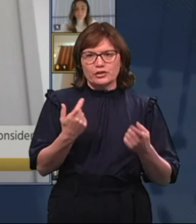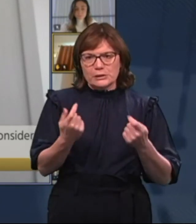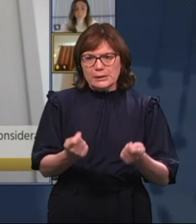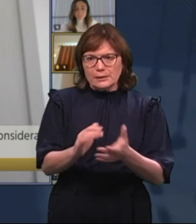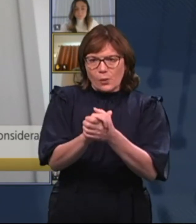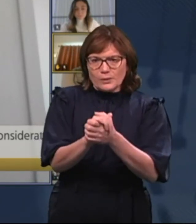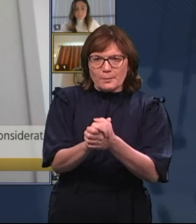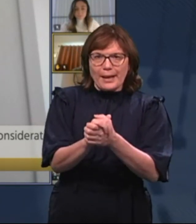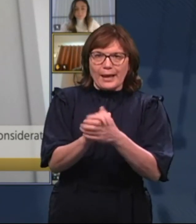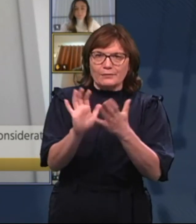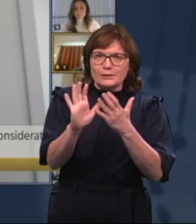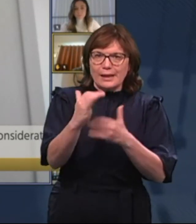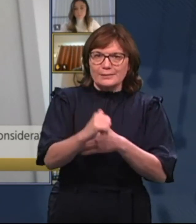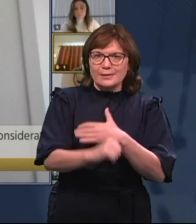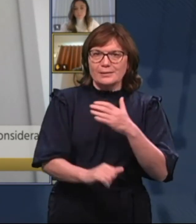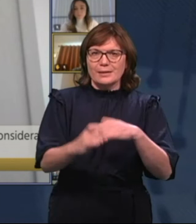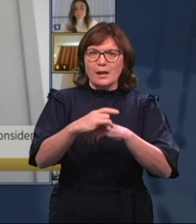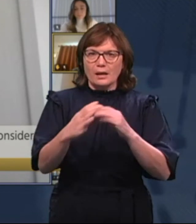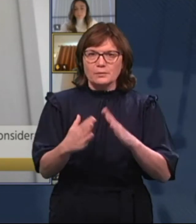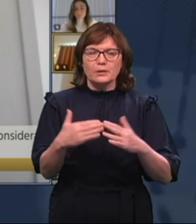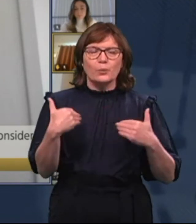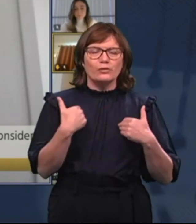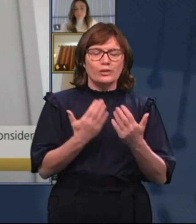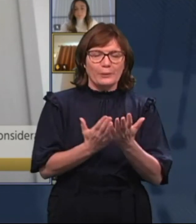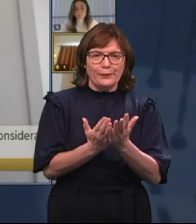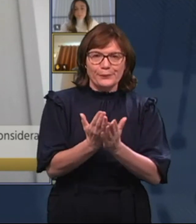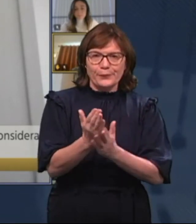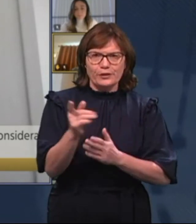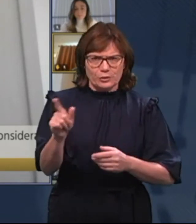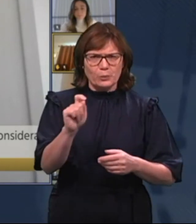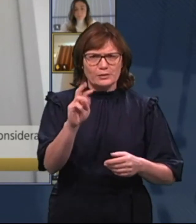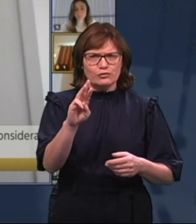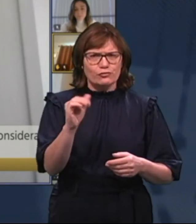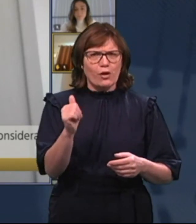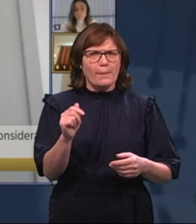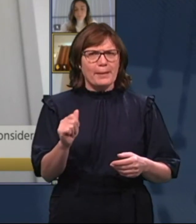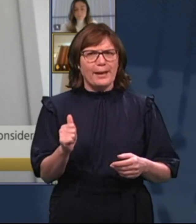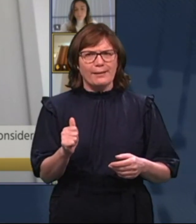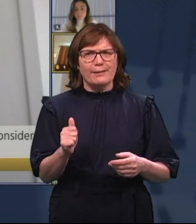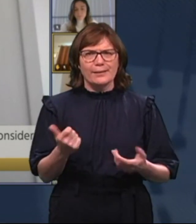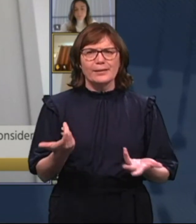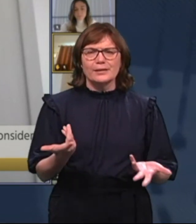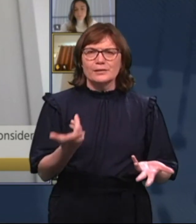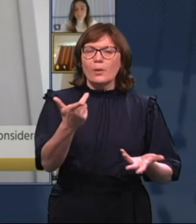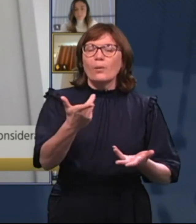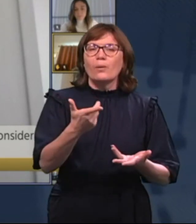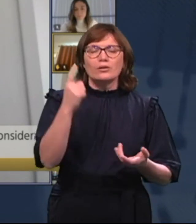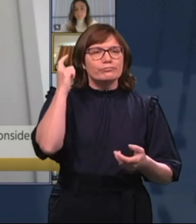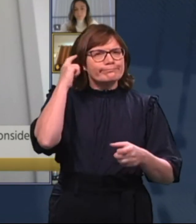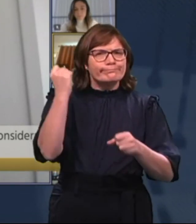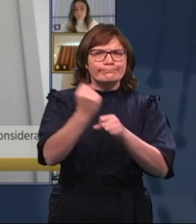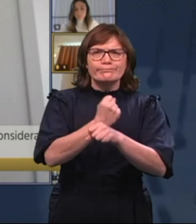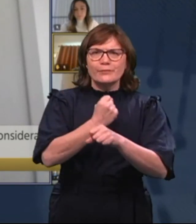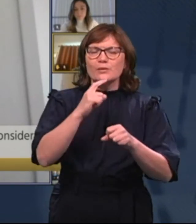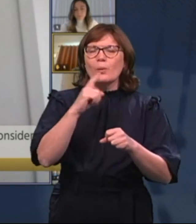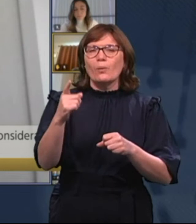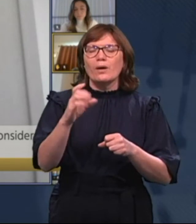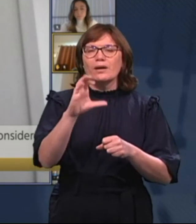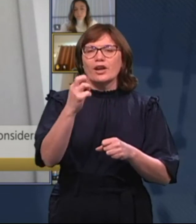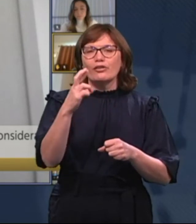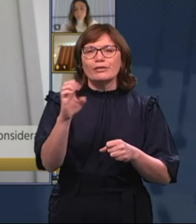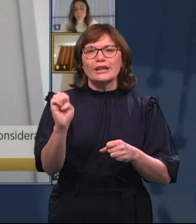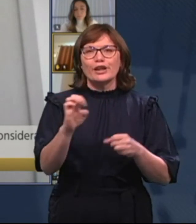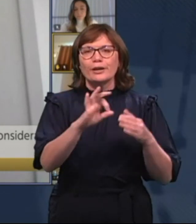days in hospital and the worry of having to get over that. And then upon discharge, the only kind of real guidance she was given was how to